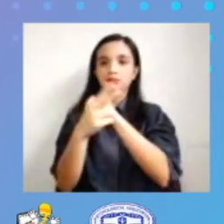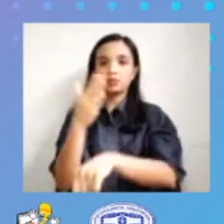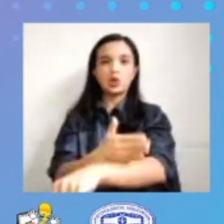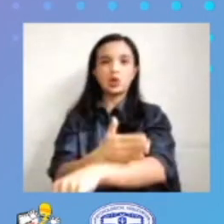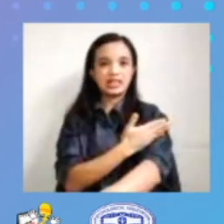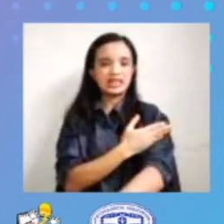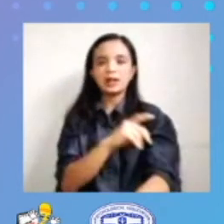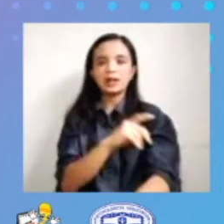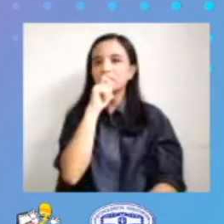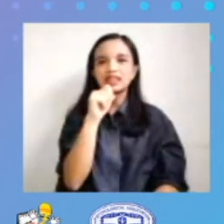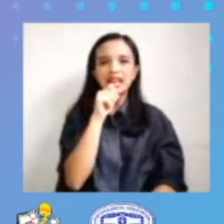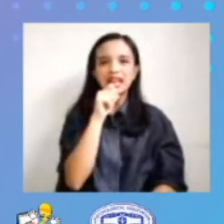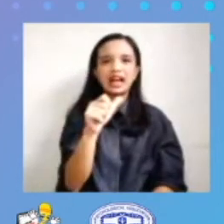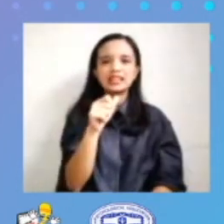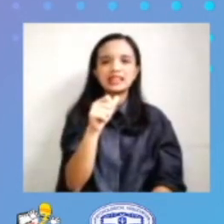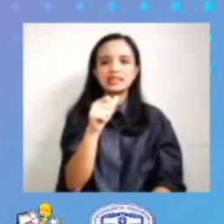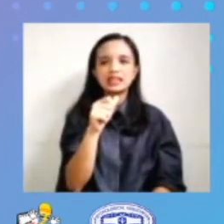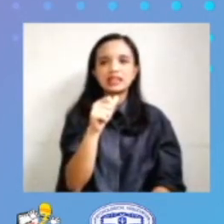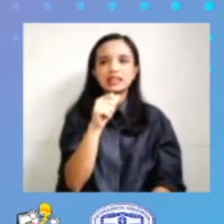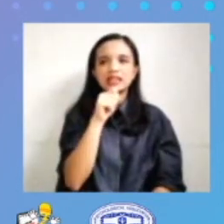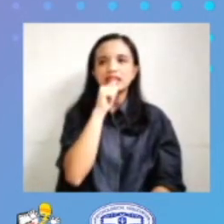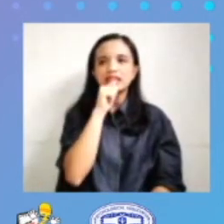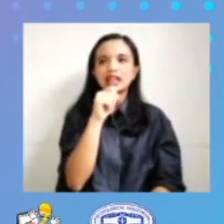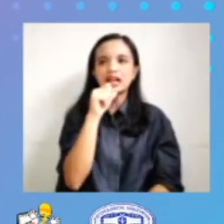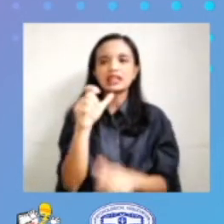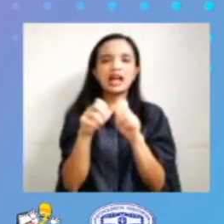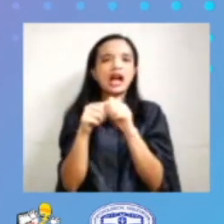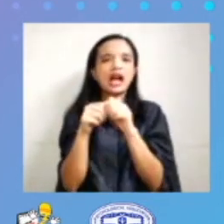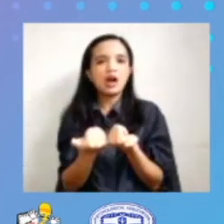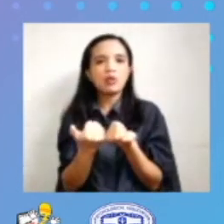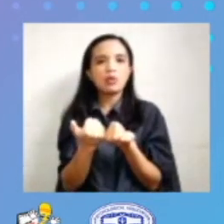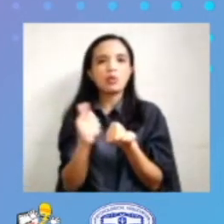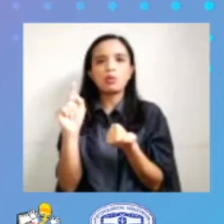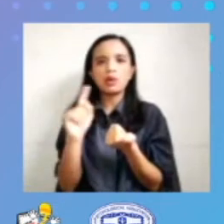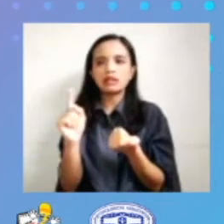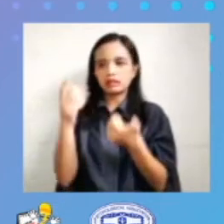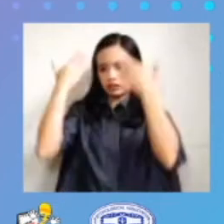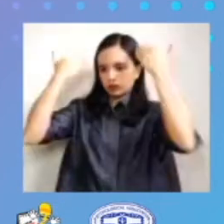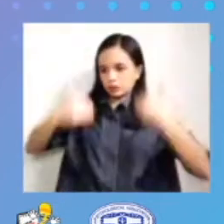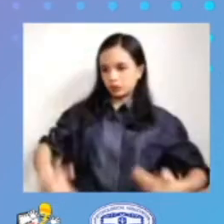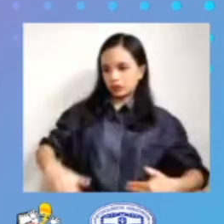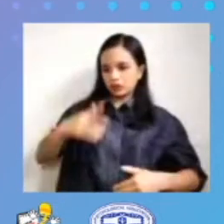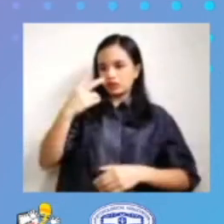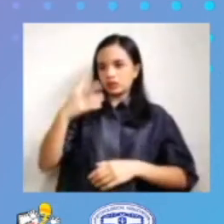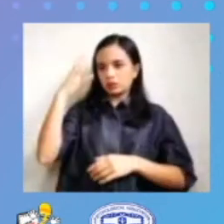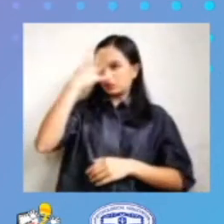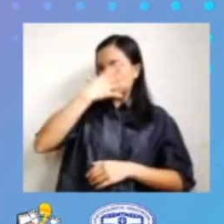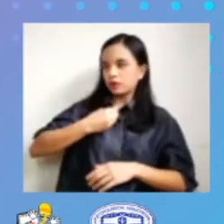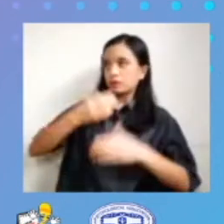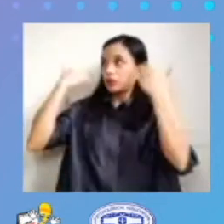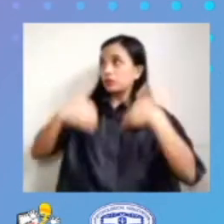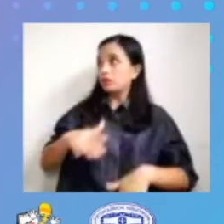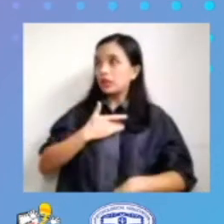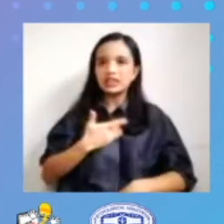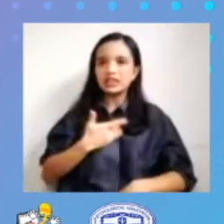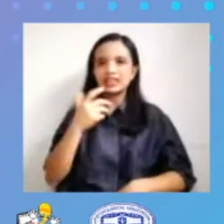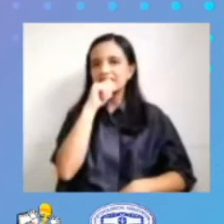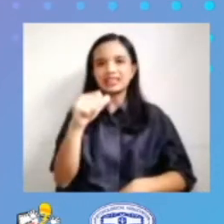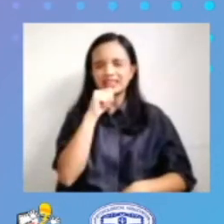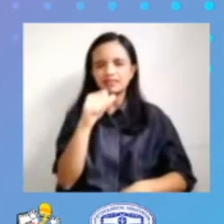Manny Pacquiao right away. Diba? So kailangan step by step. Progress is